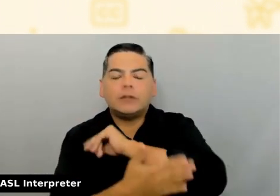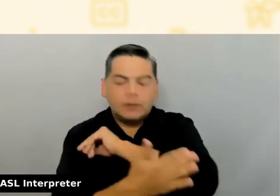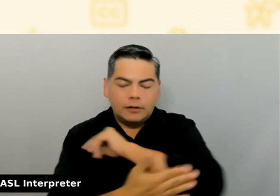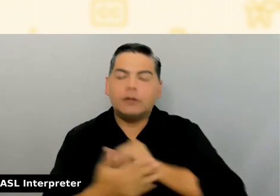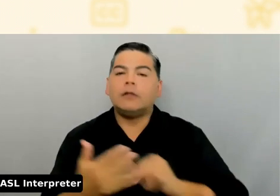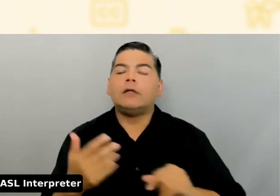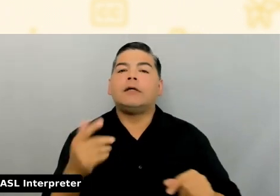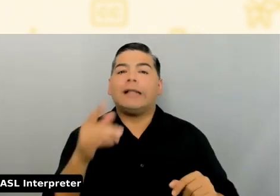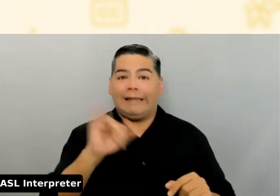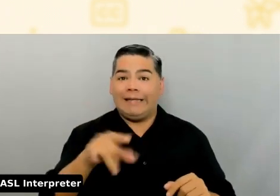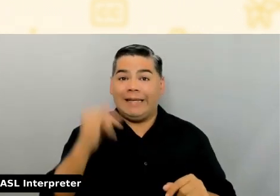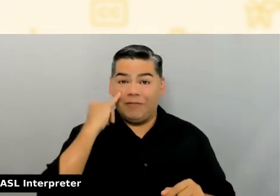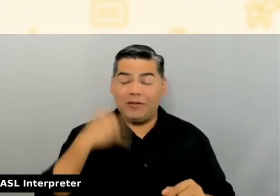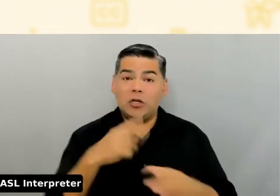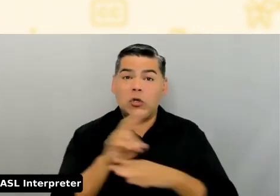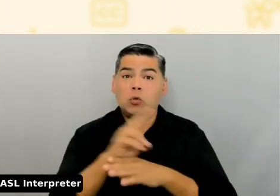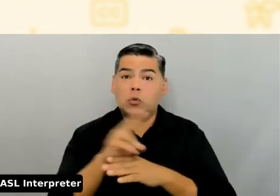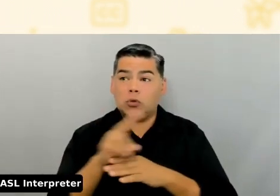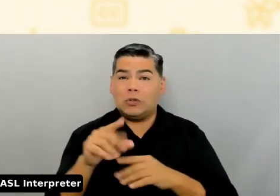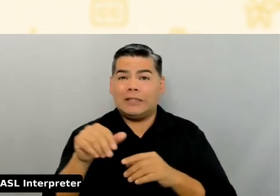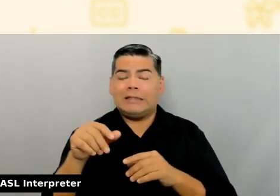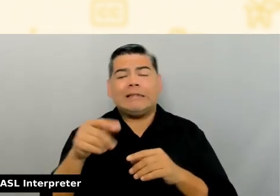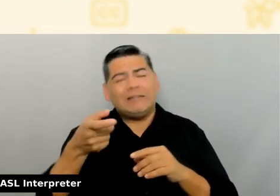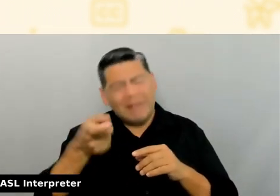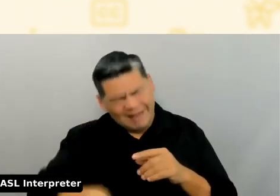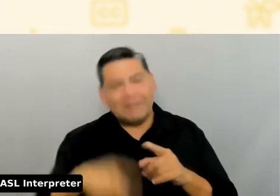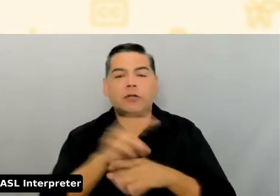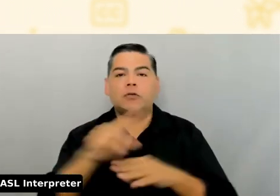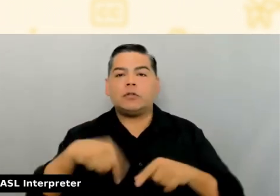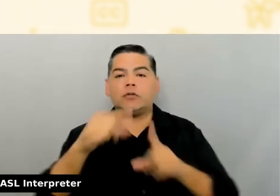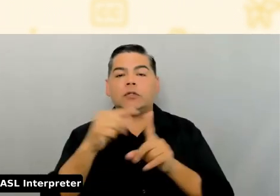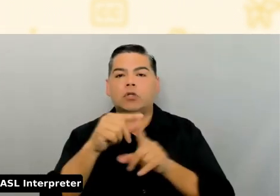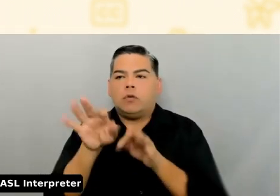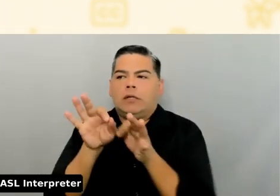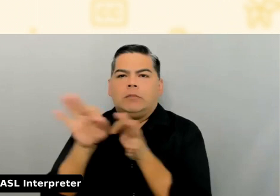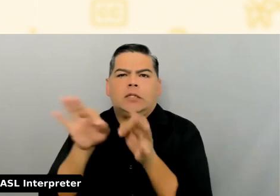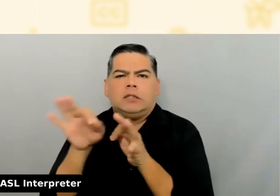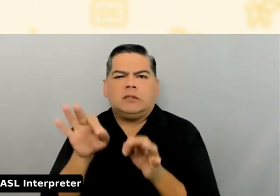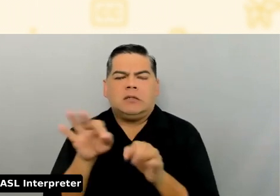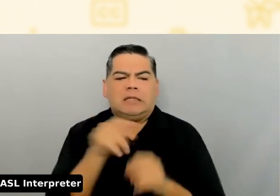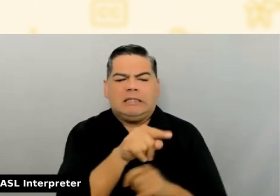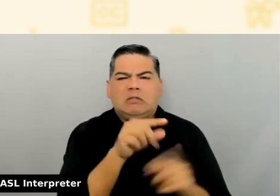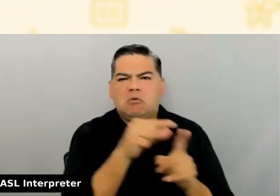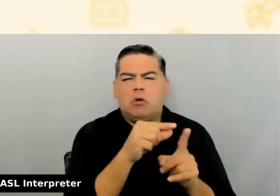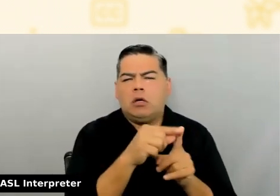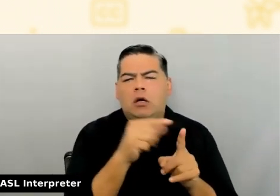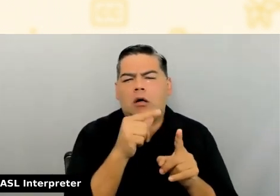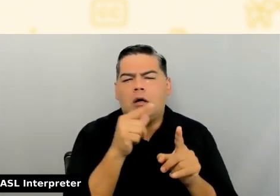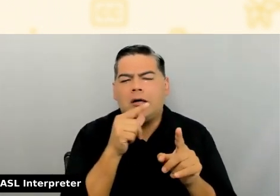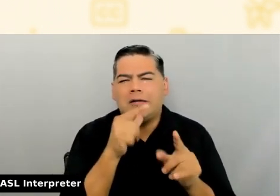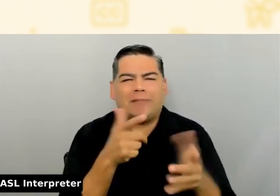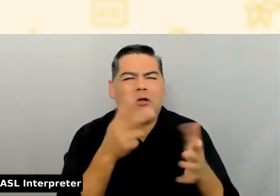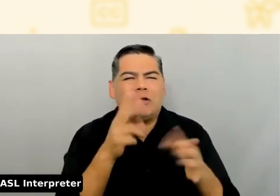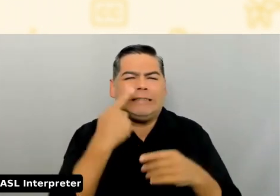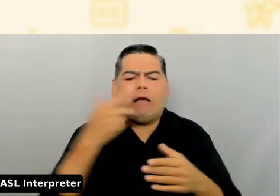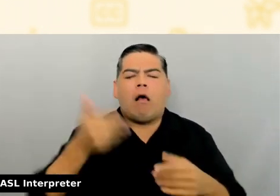you use these words, you add an explanation on what it is. So for those who don't know, they would have